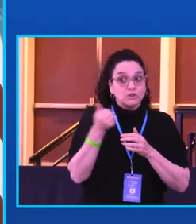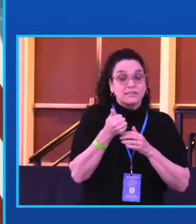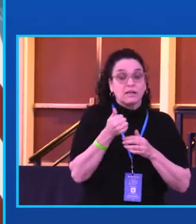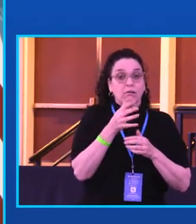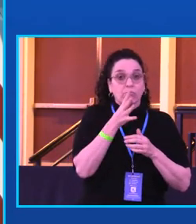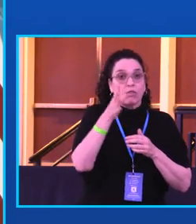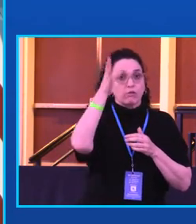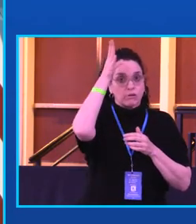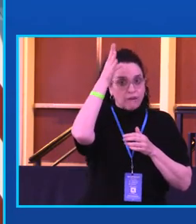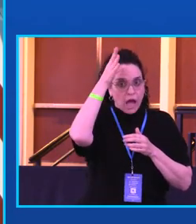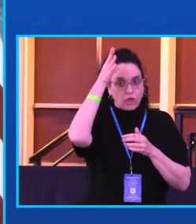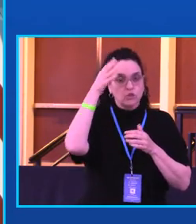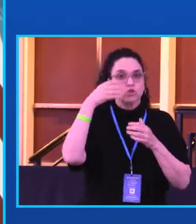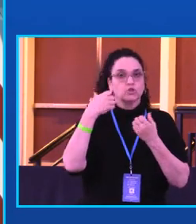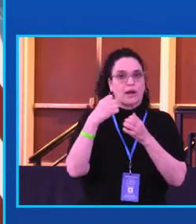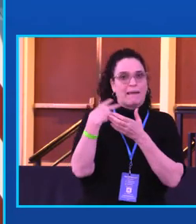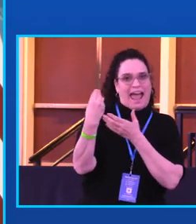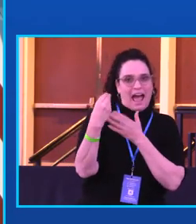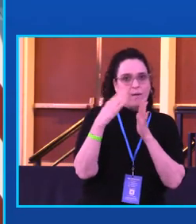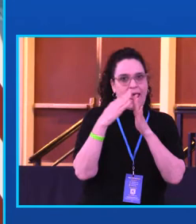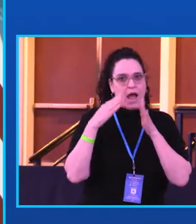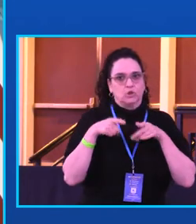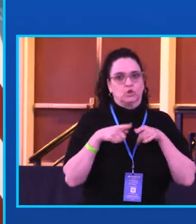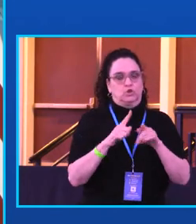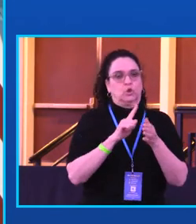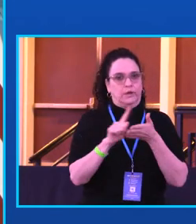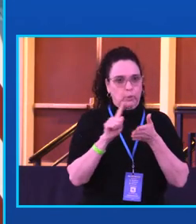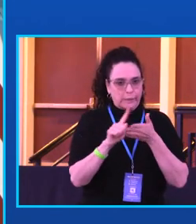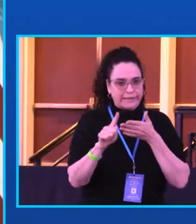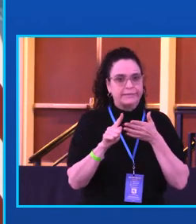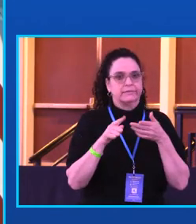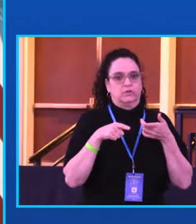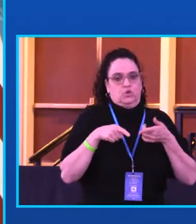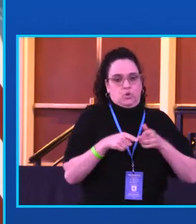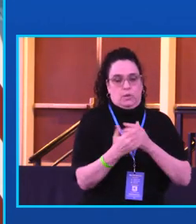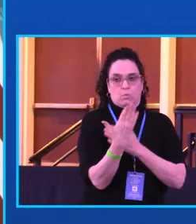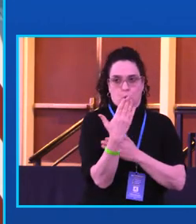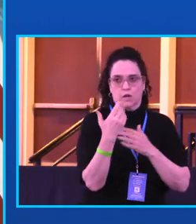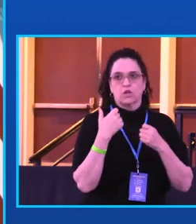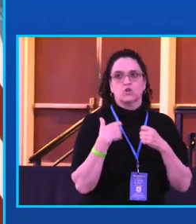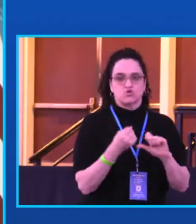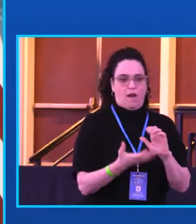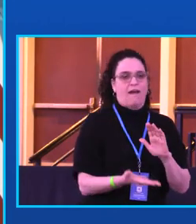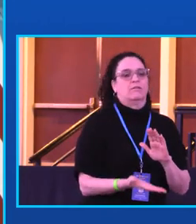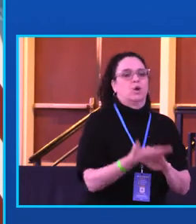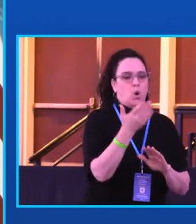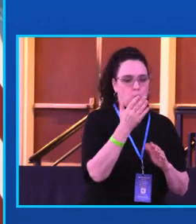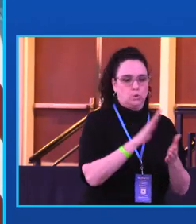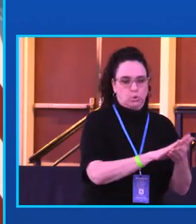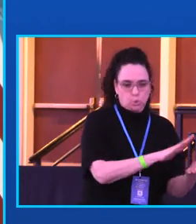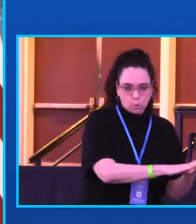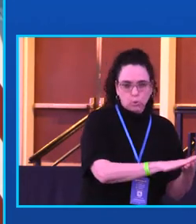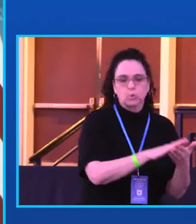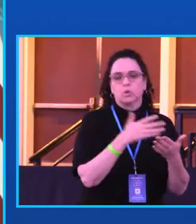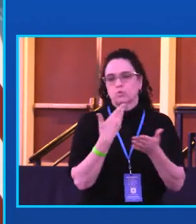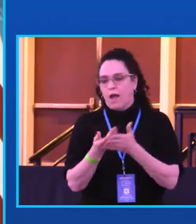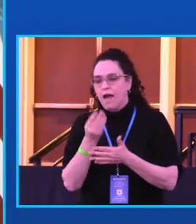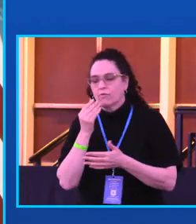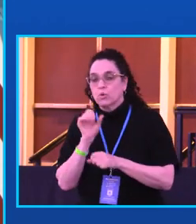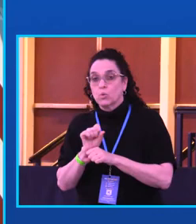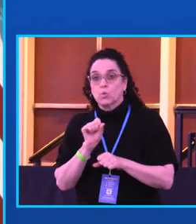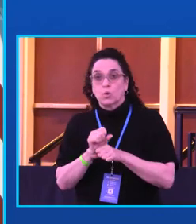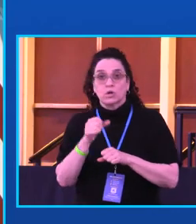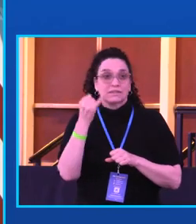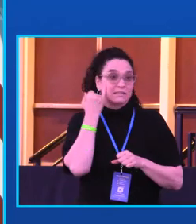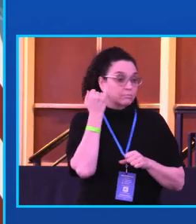the week, in the morning, trying to get the kids to school and get to work. And then imagine for that parent, one of them kids don't want to